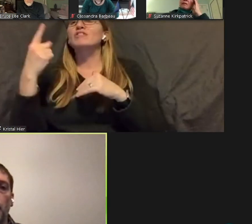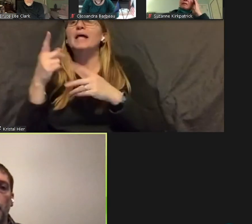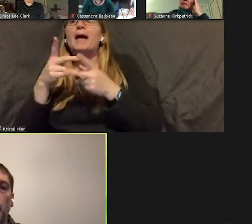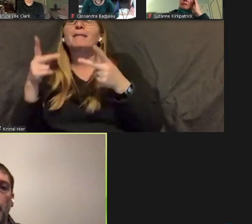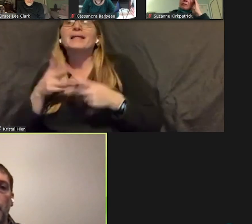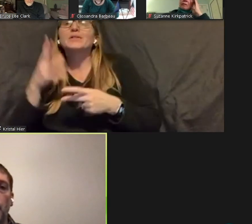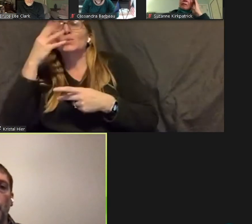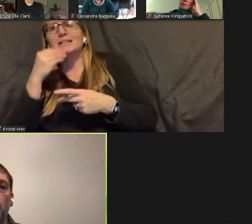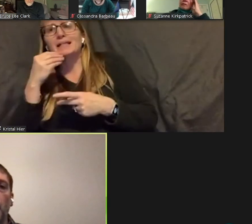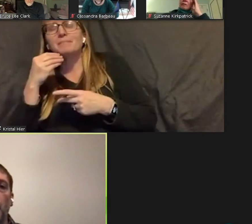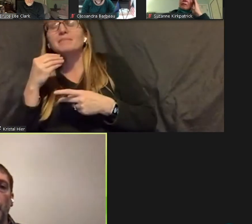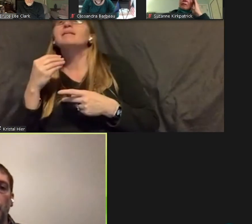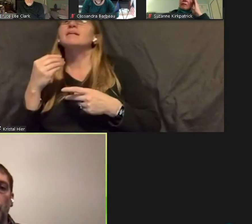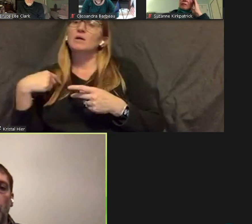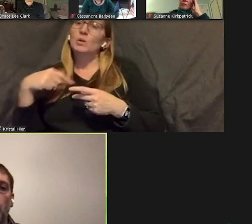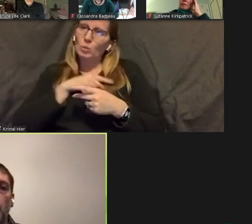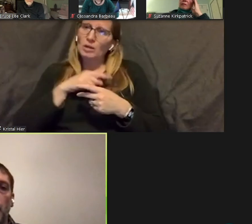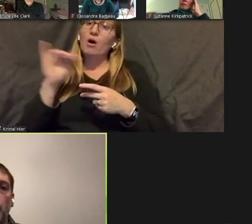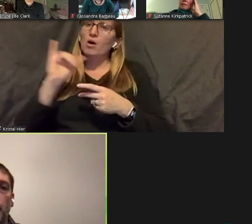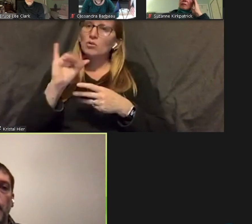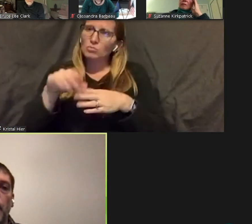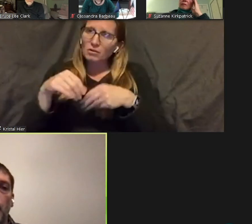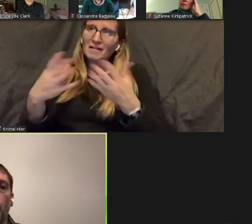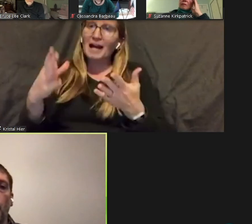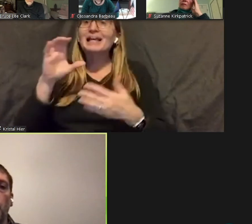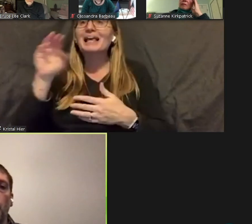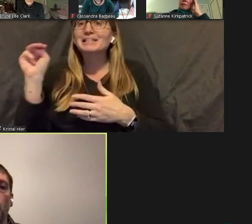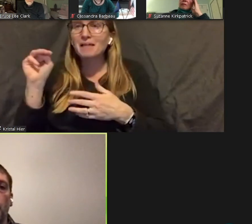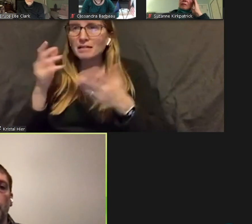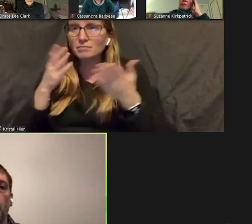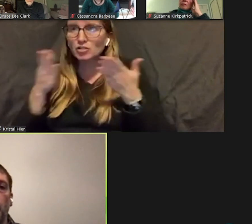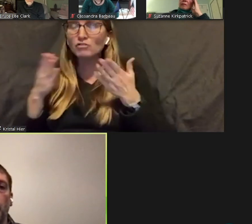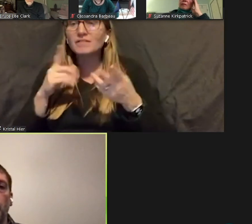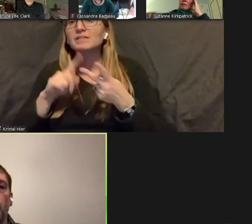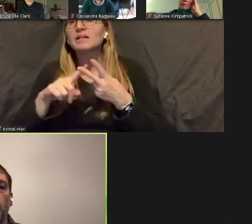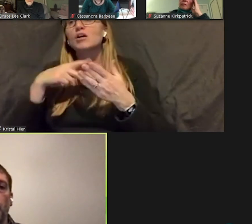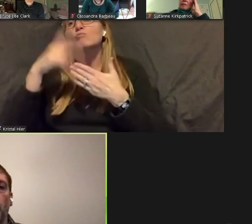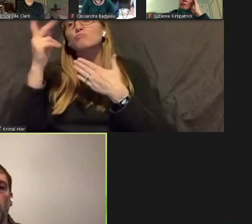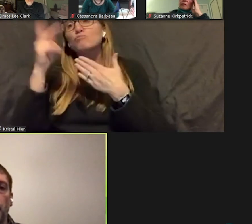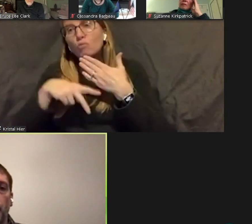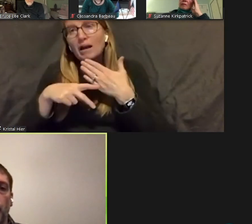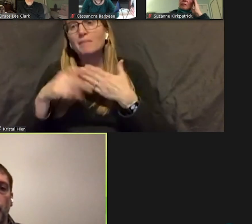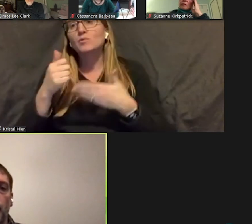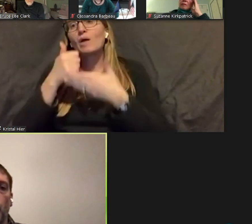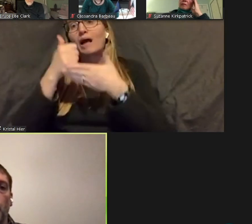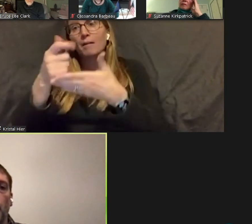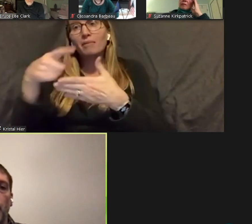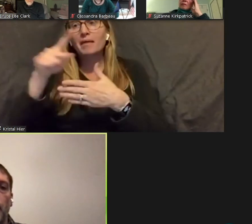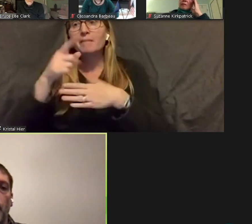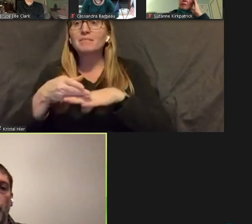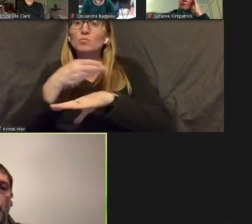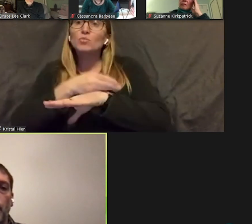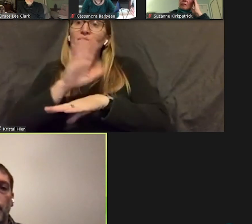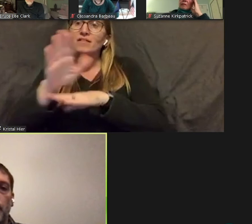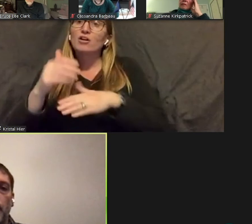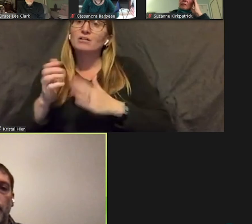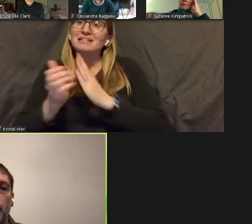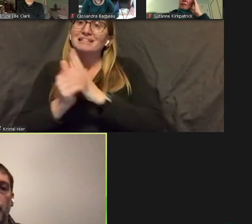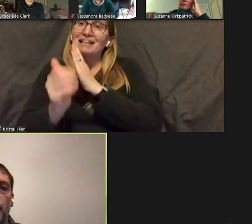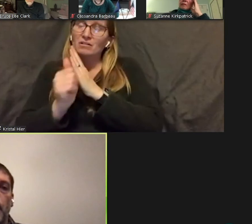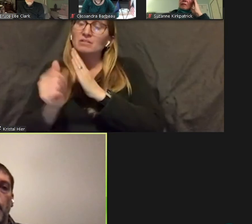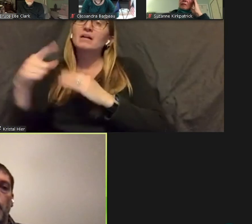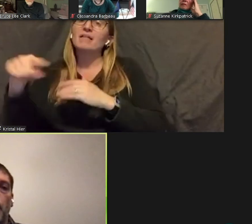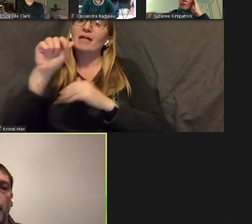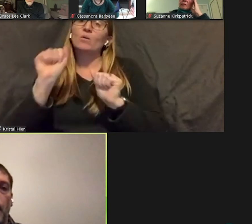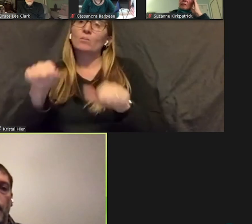addition to shelter, guests also gain access to case management and programming focused on enriching life skills that will provide them with the tools